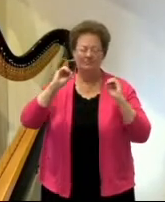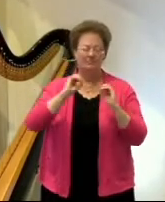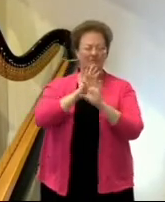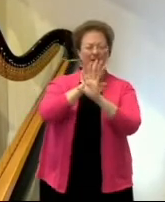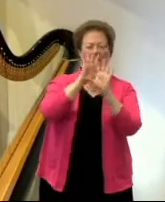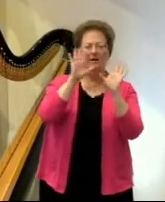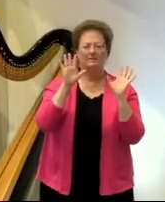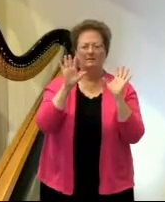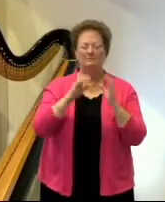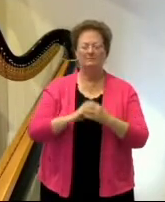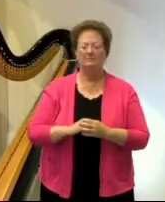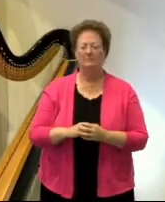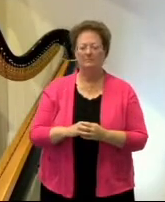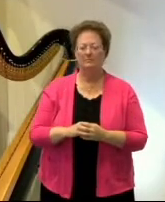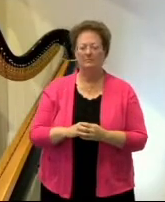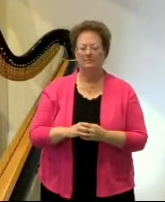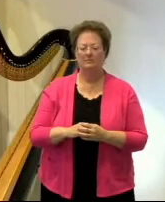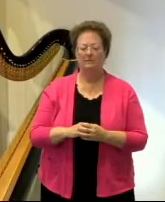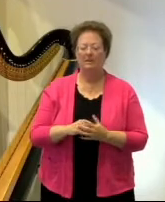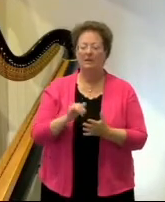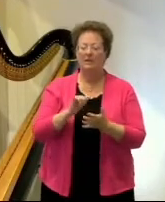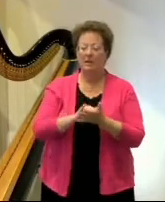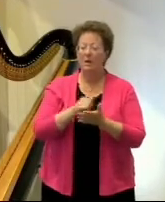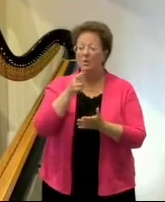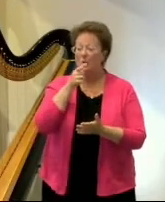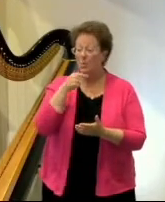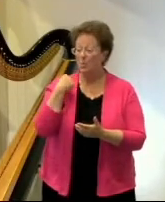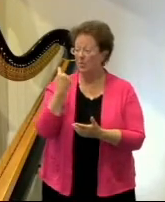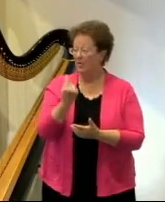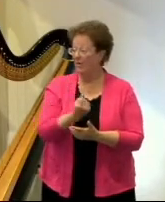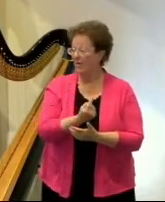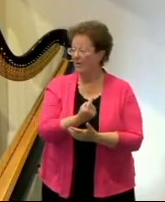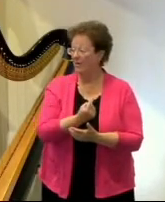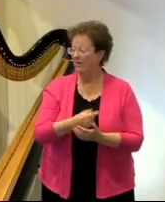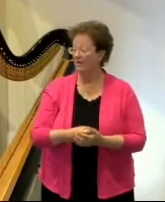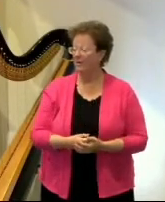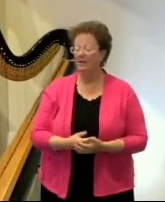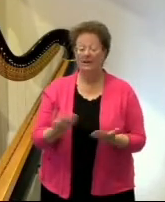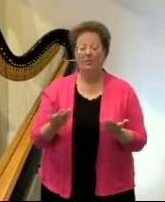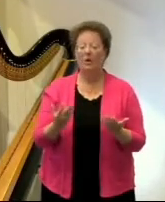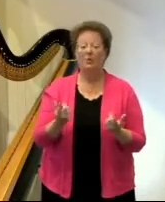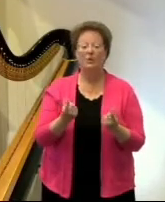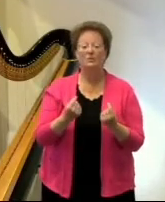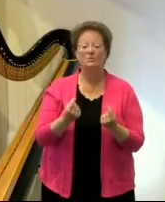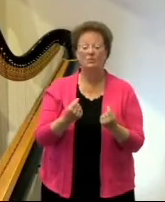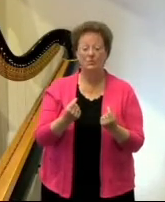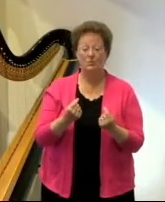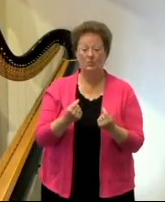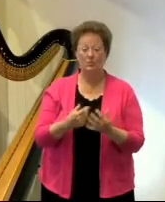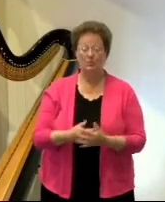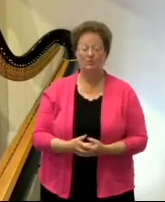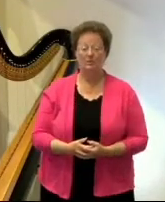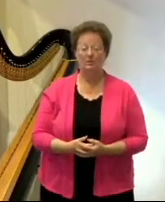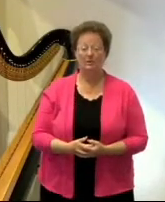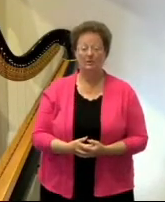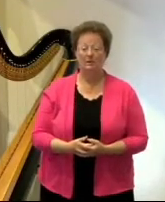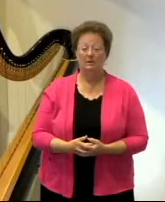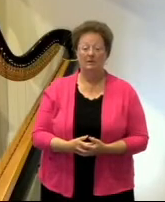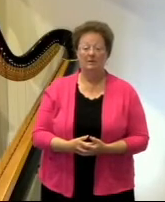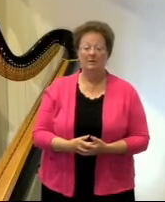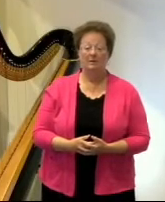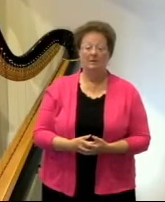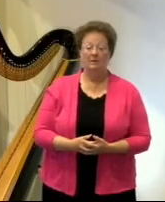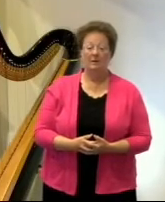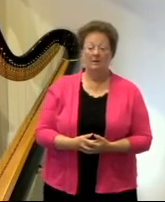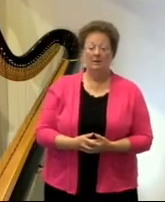light." That's who we are, and that's what we do. Our catechism